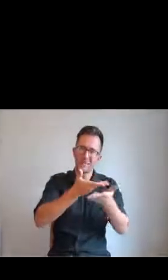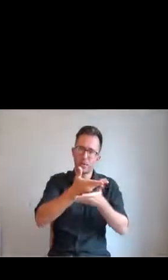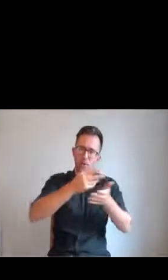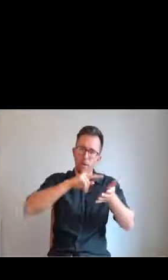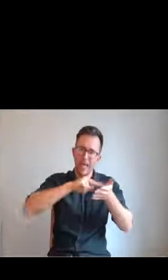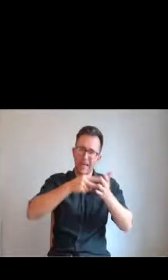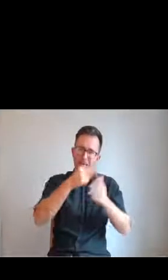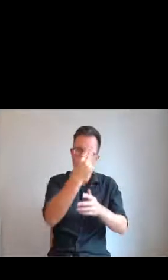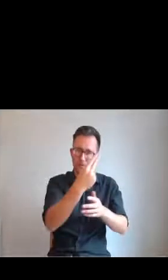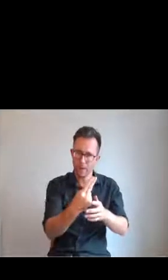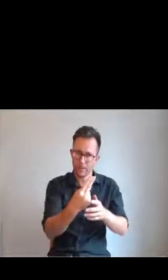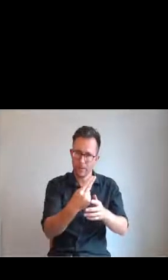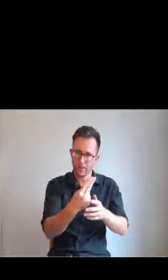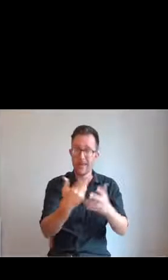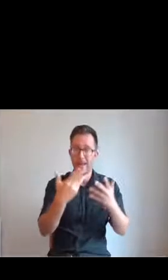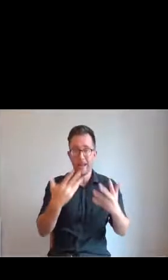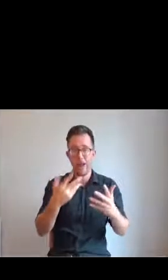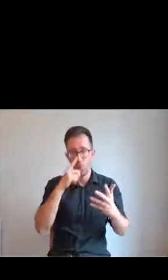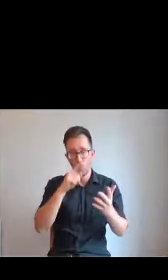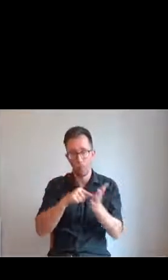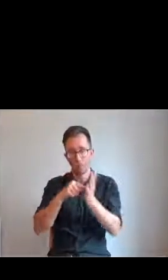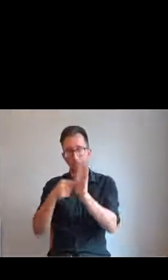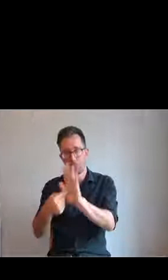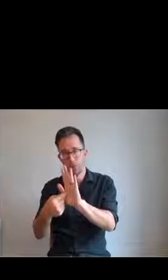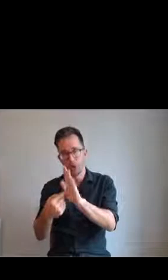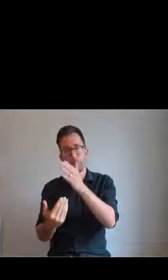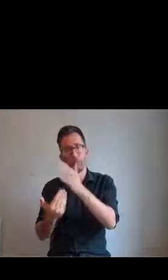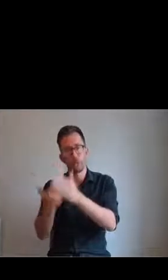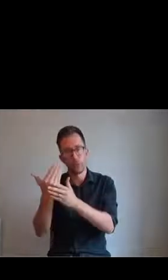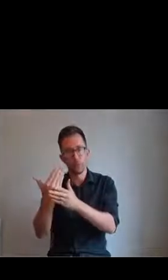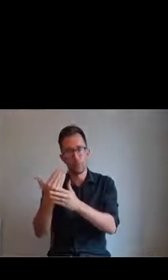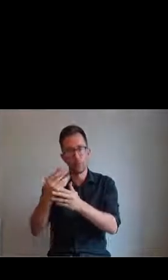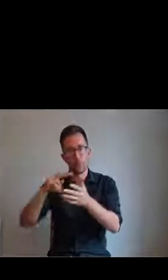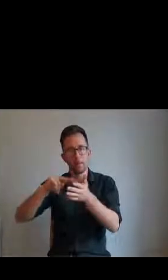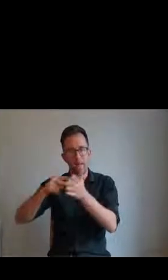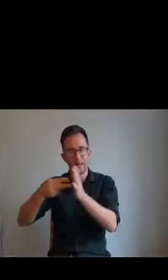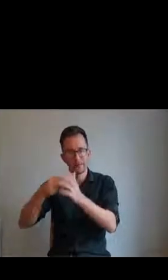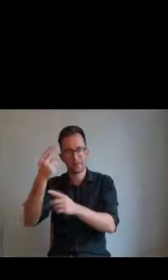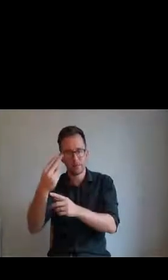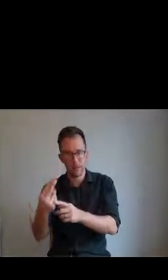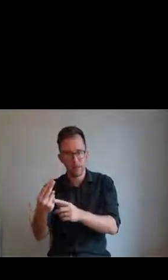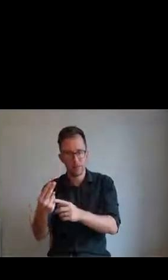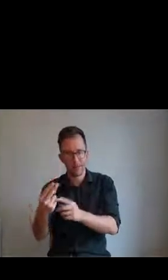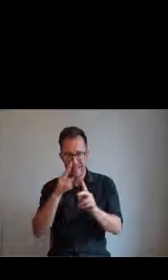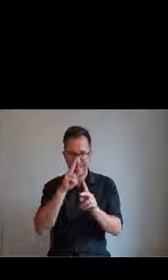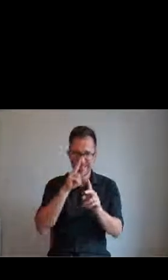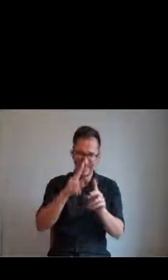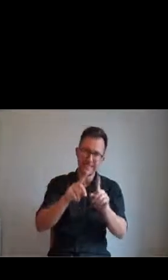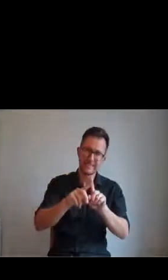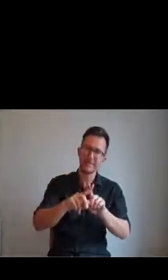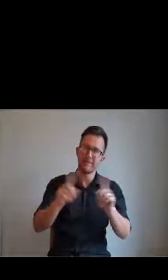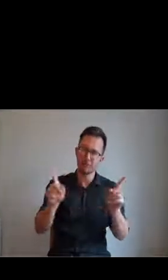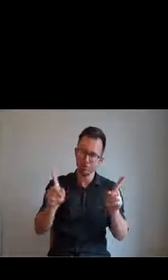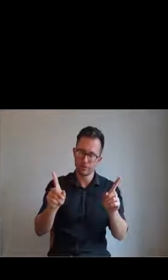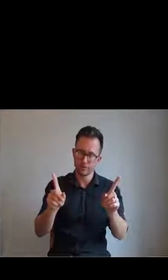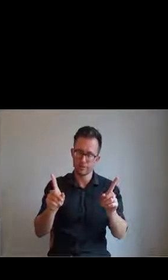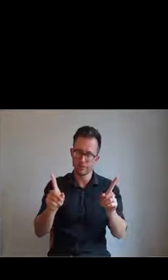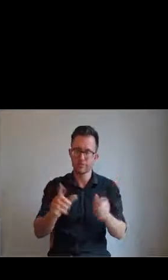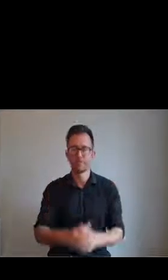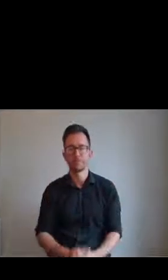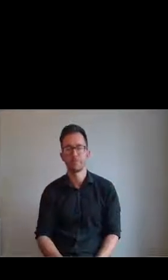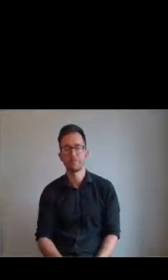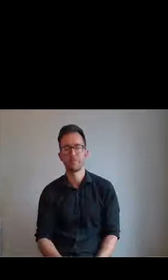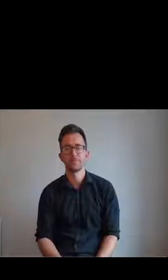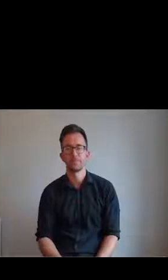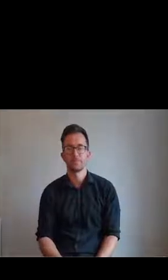And again, we're going to switch between images, bringing you up to date with our design refinement consultation proposals so you can see the